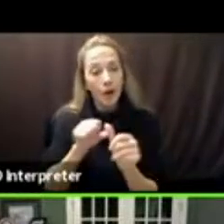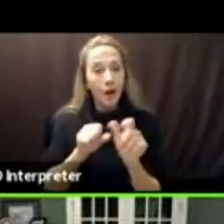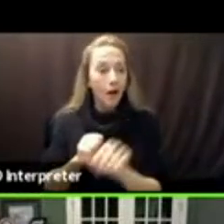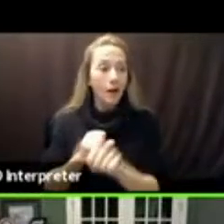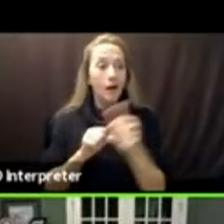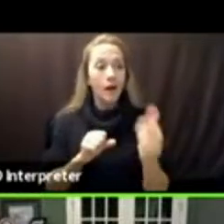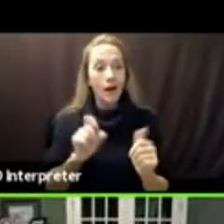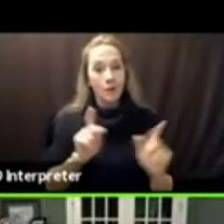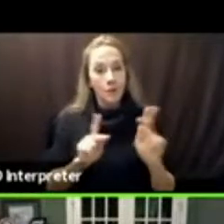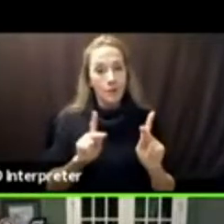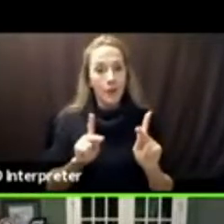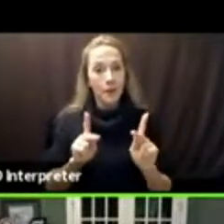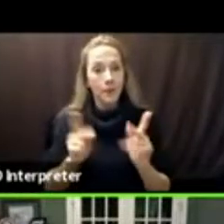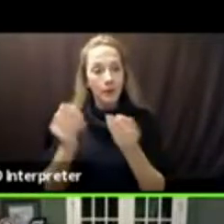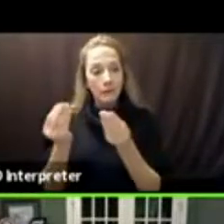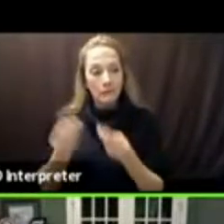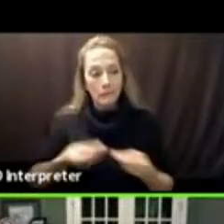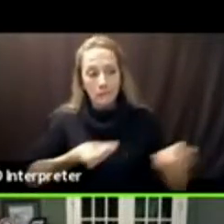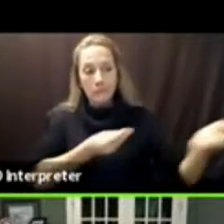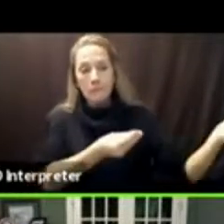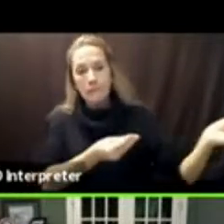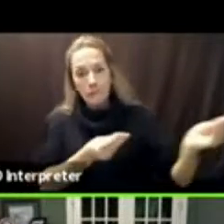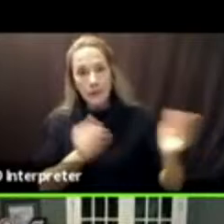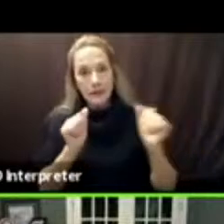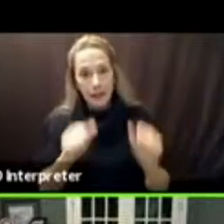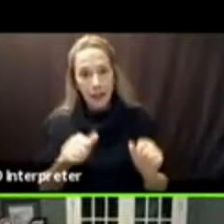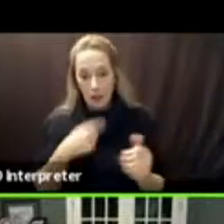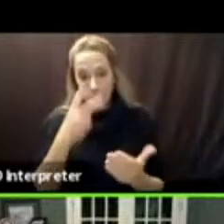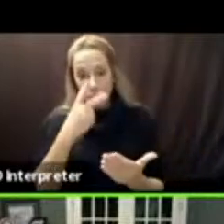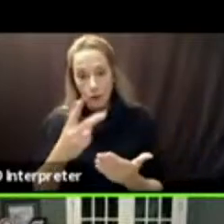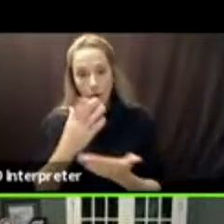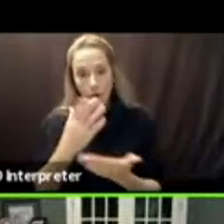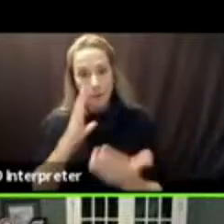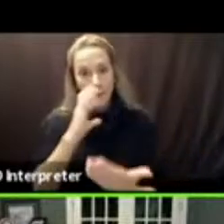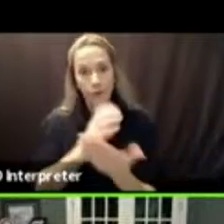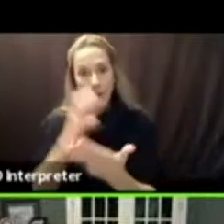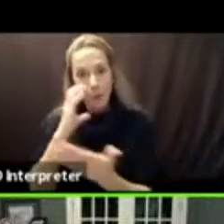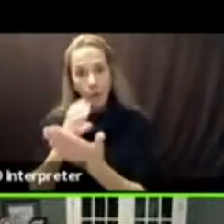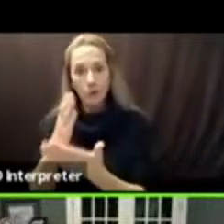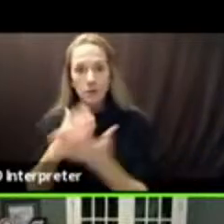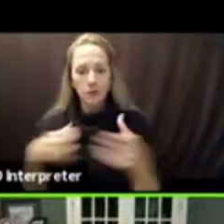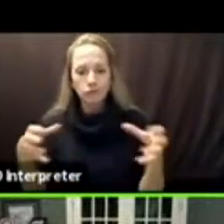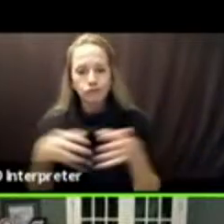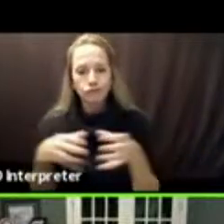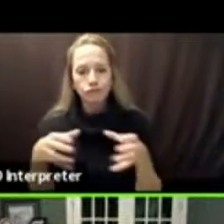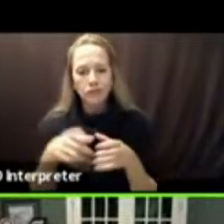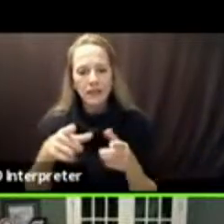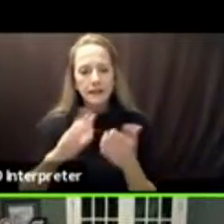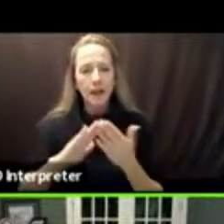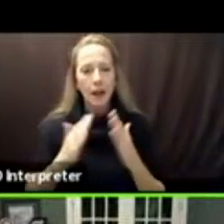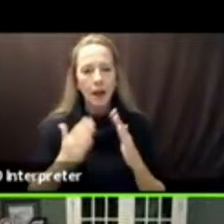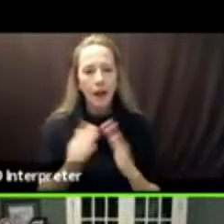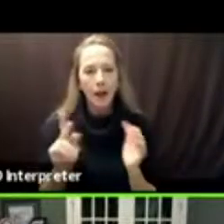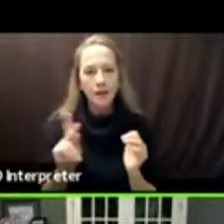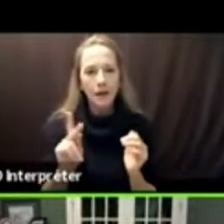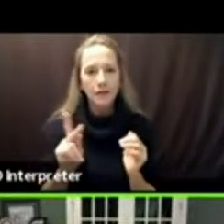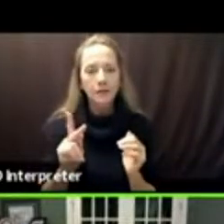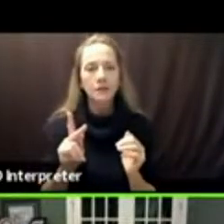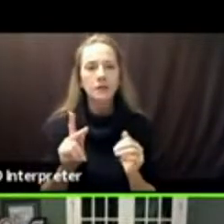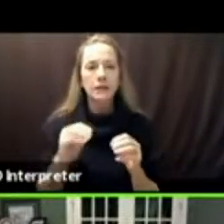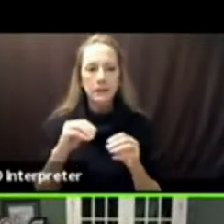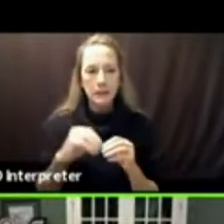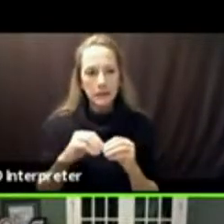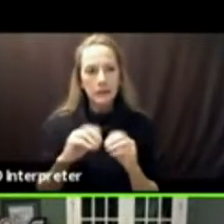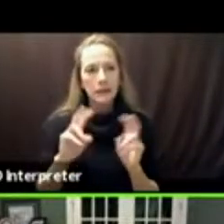around that you might pass this to. And I saw some of these photos from some gatherings downtown in certain commercial